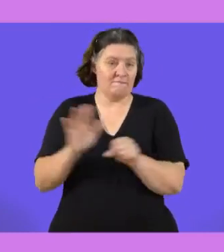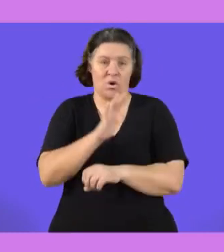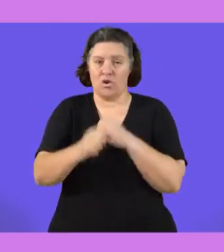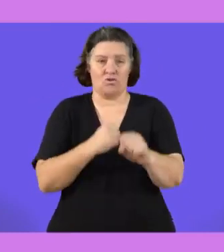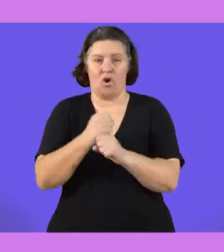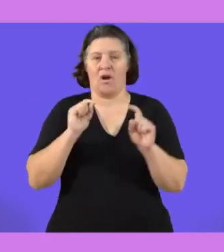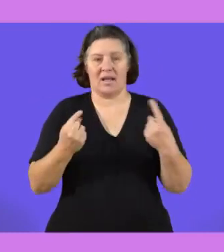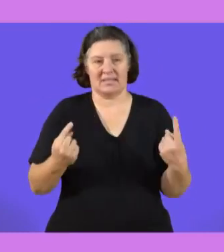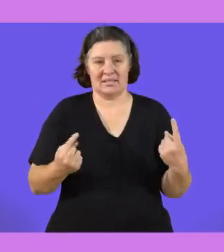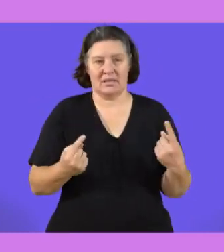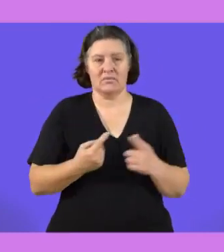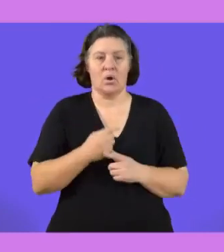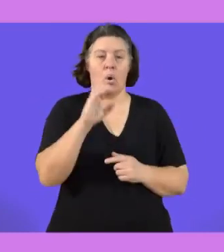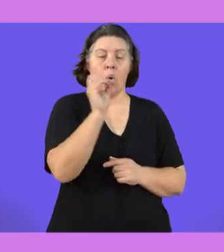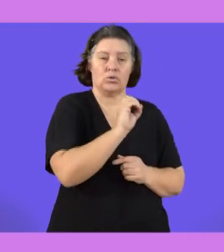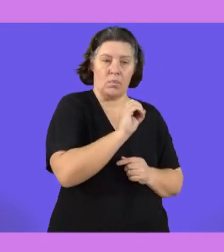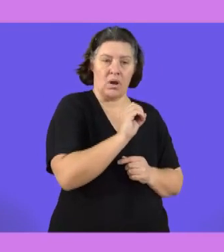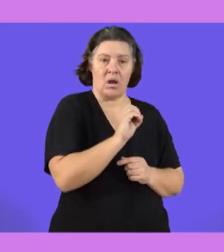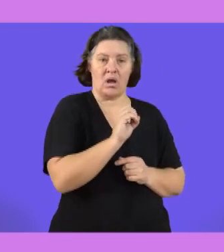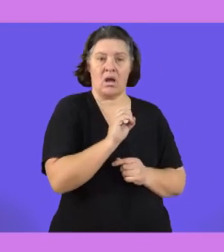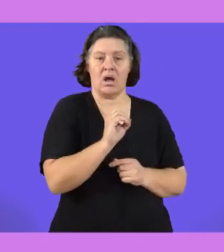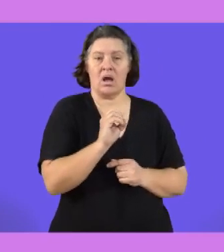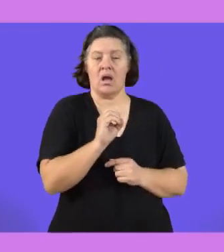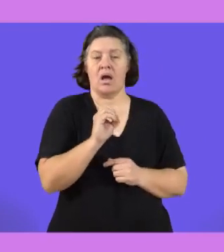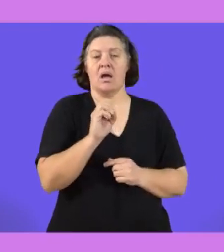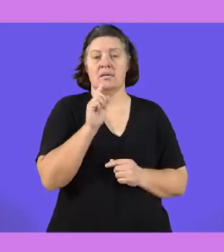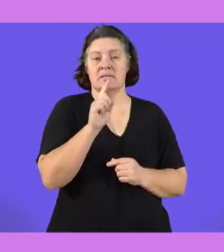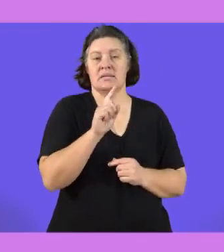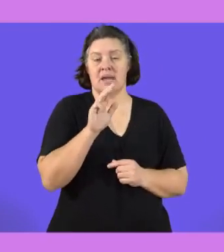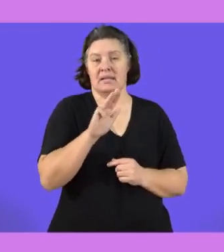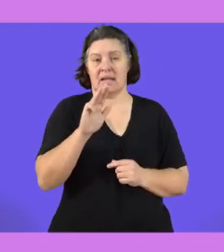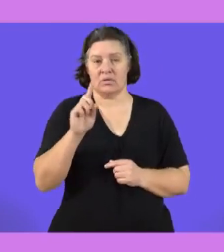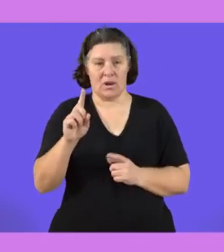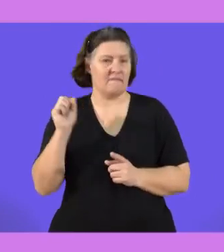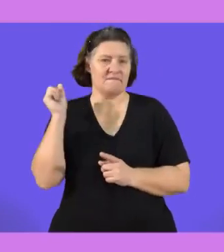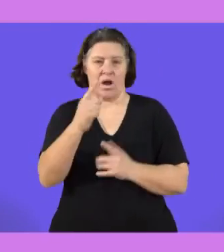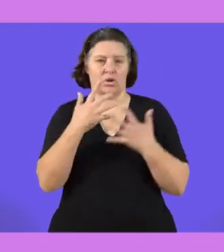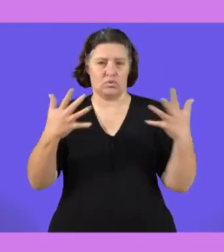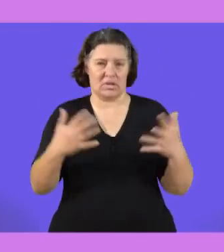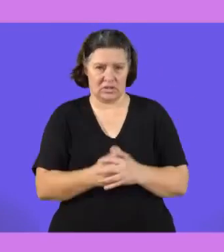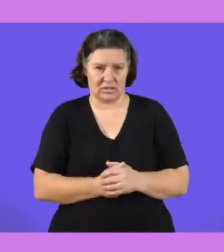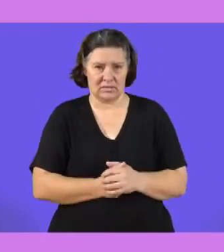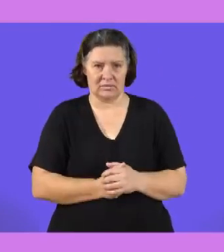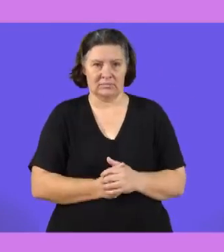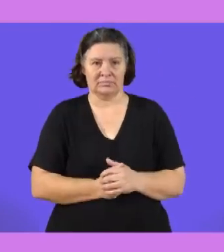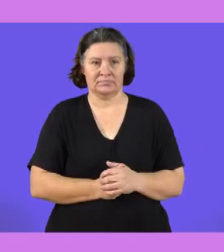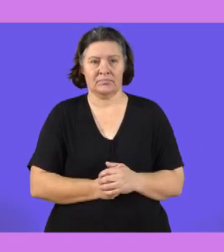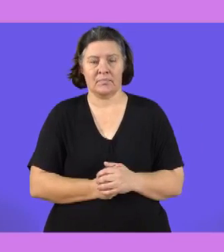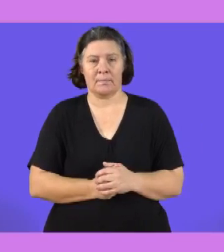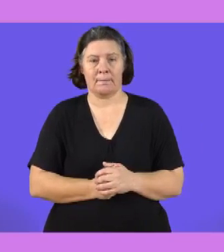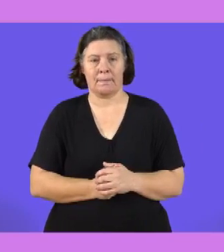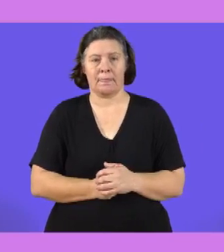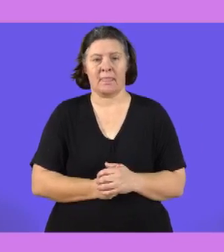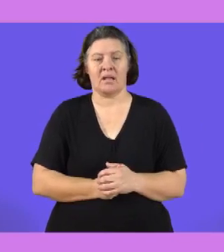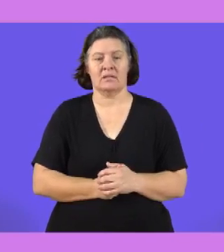year because October 1991 is too far. So if I type that in, so 1990